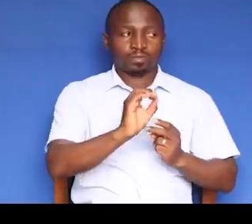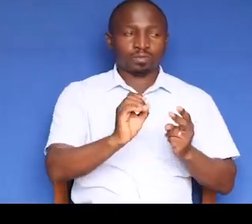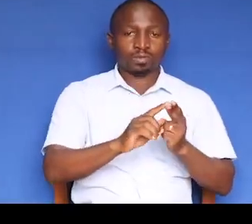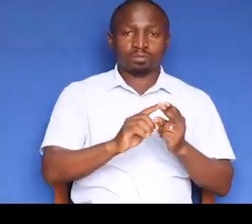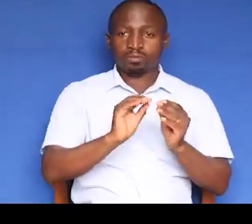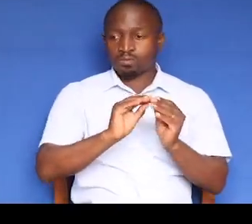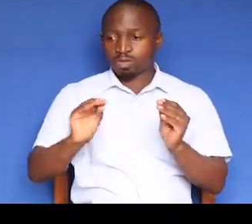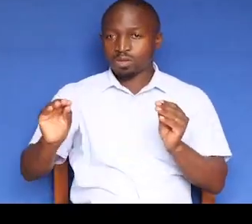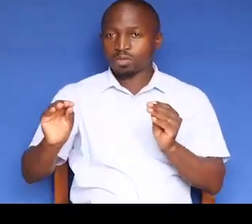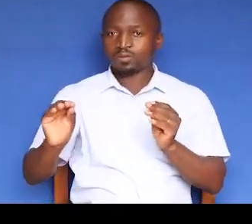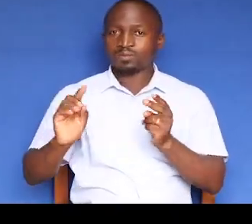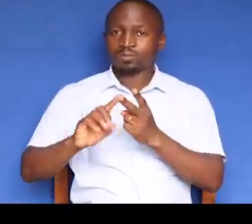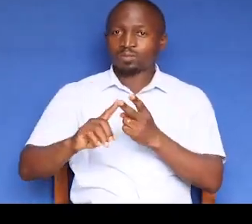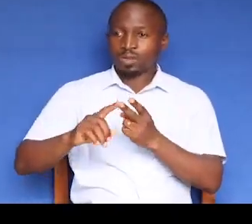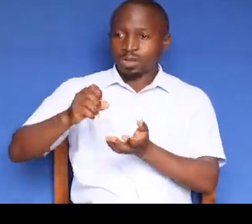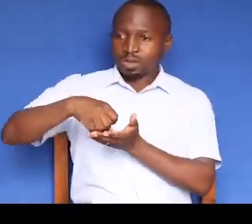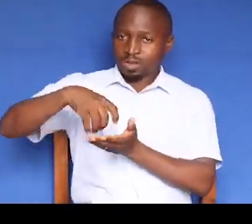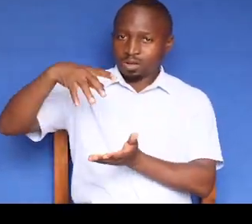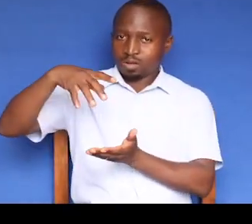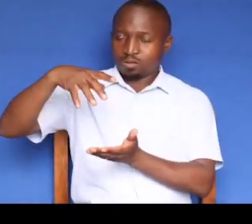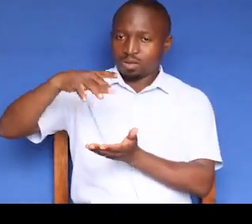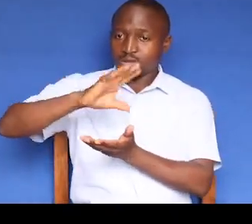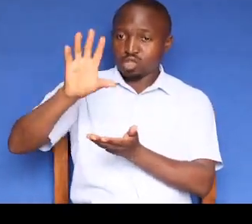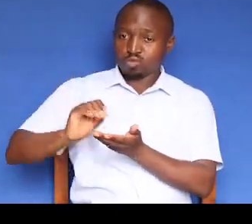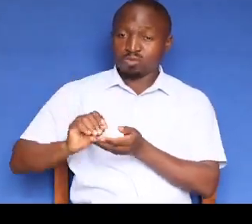minus total cost. Here we get loss